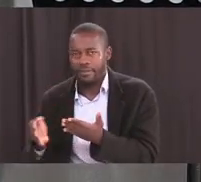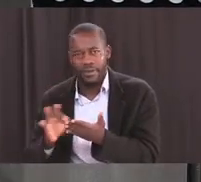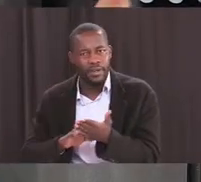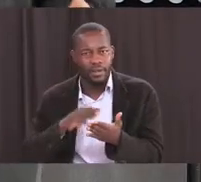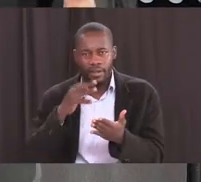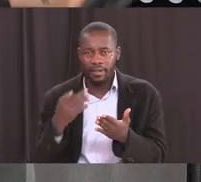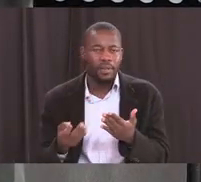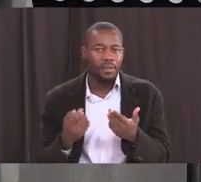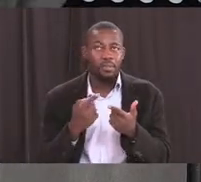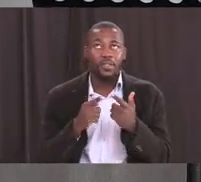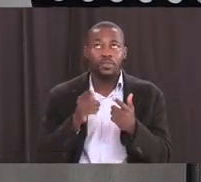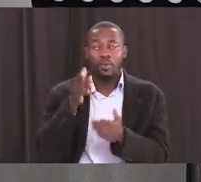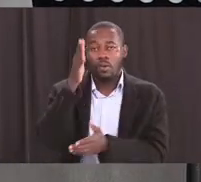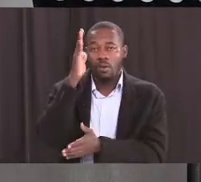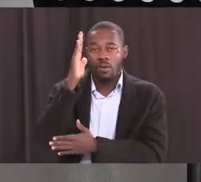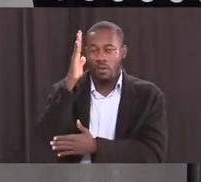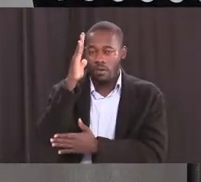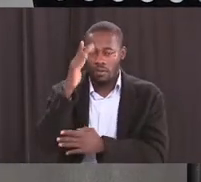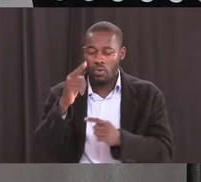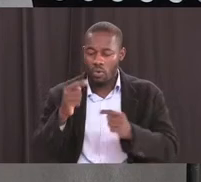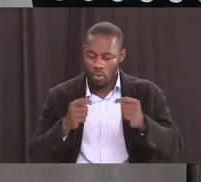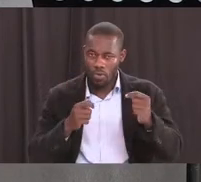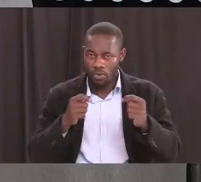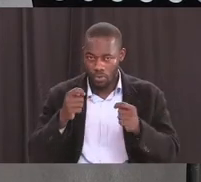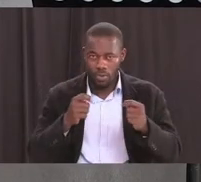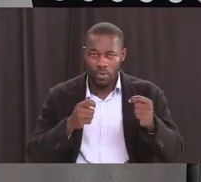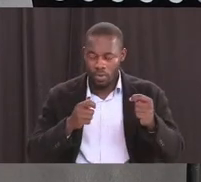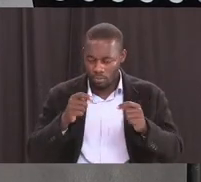God is still in control.